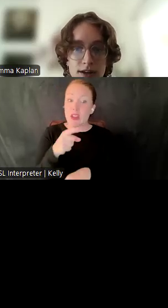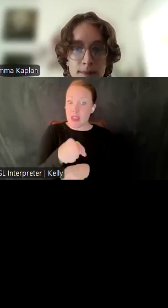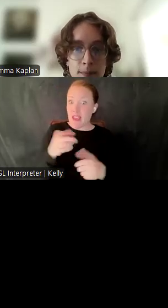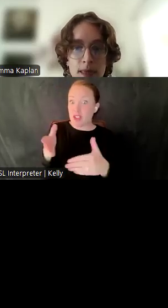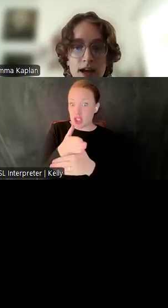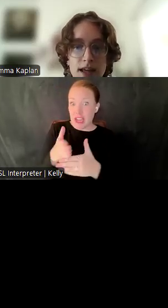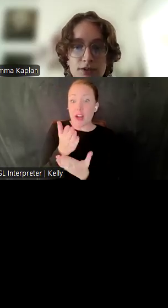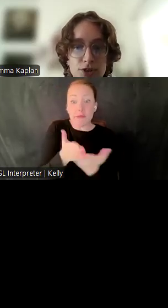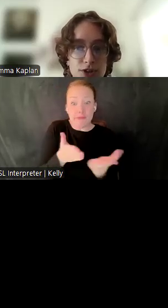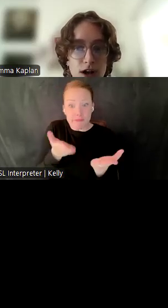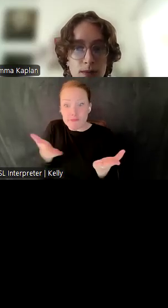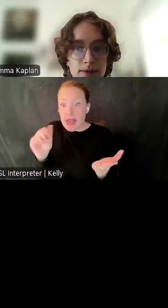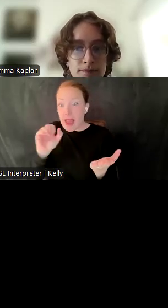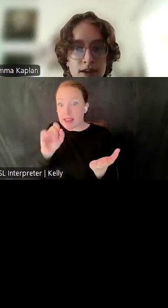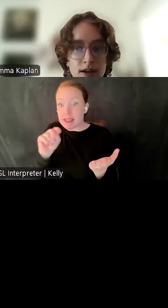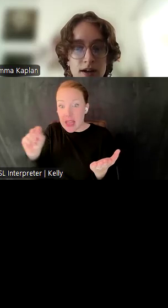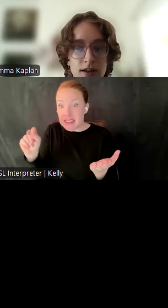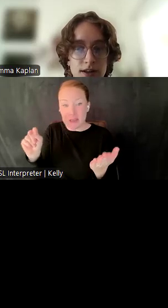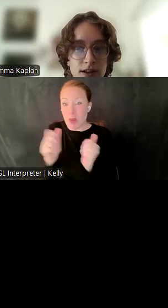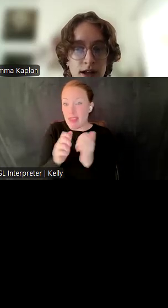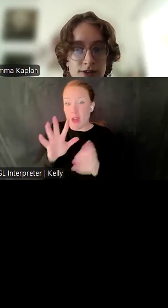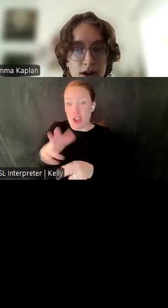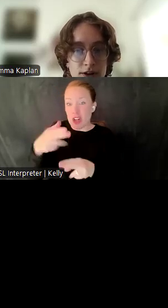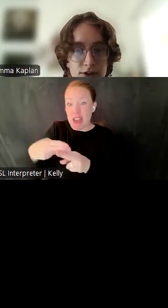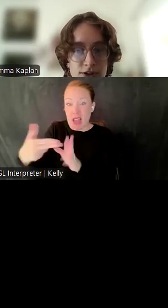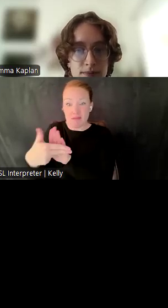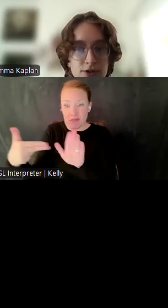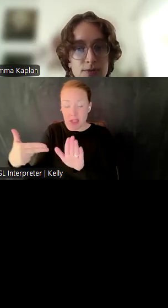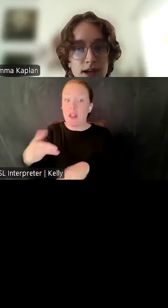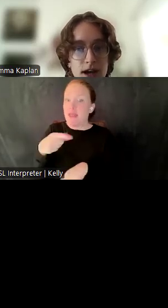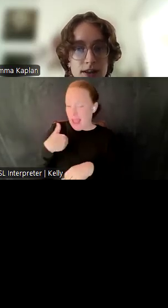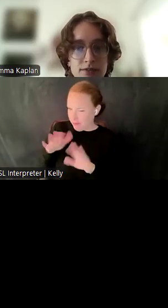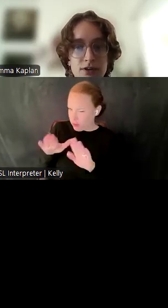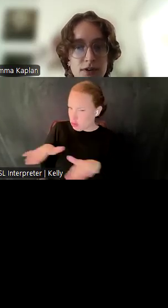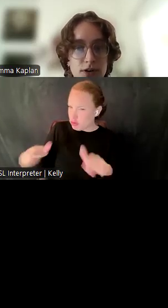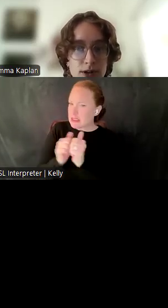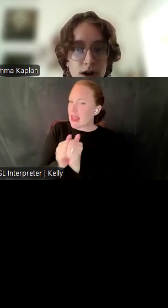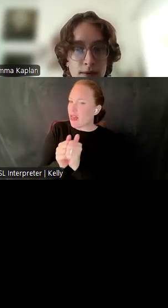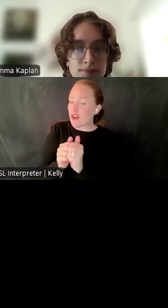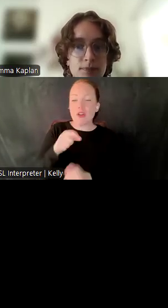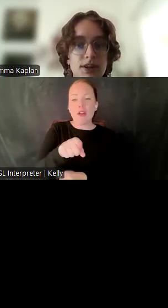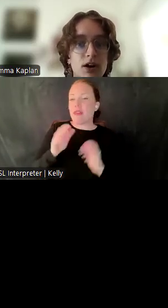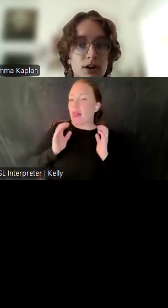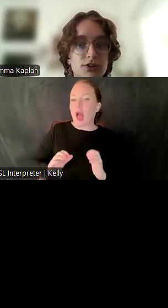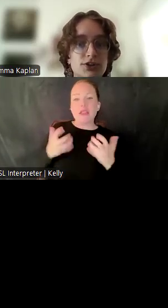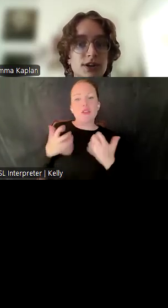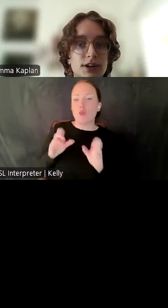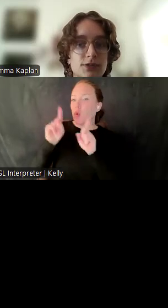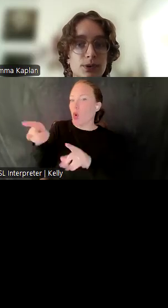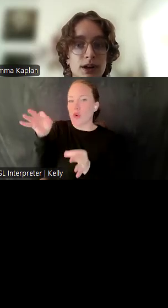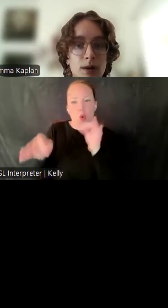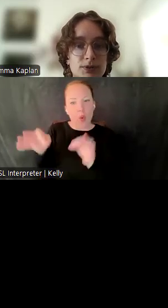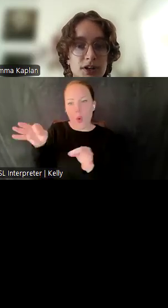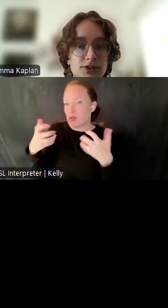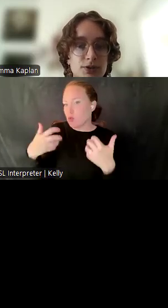on anything, and they have children in common. The client is not interested in pursuing anything involving criminal law, but they are interested